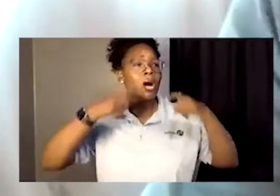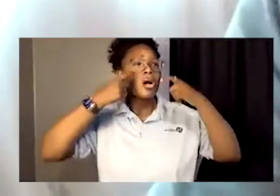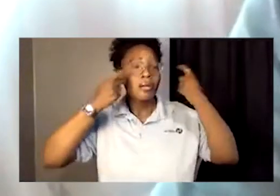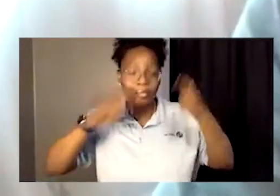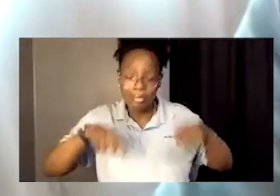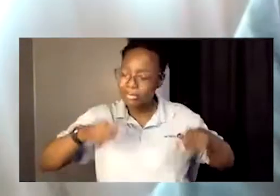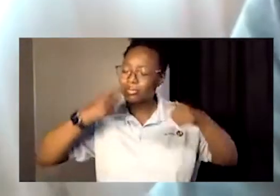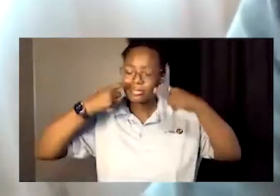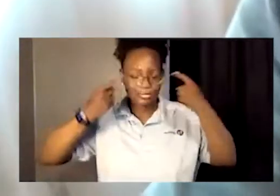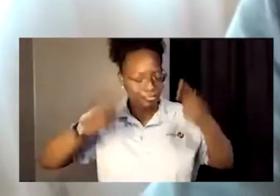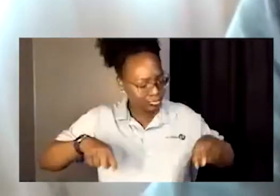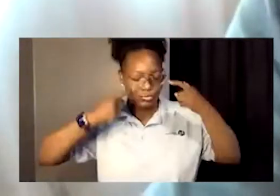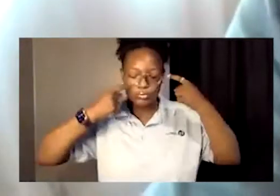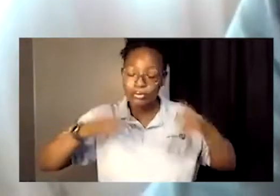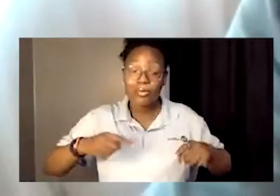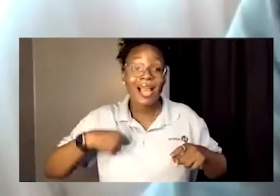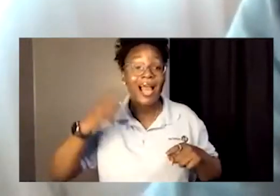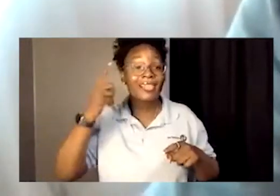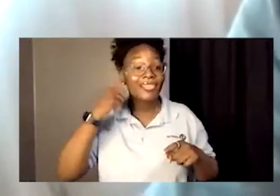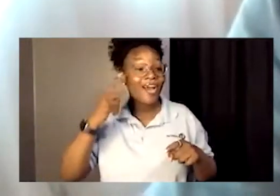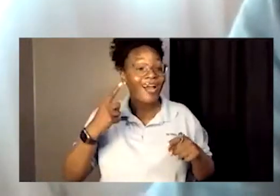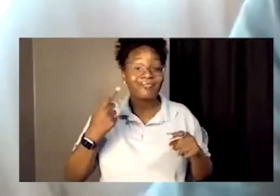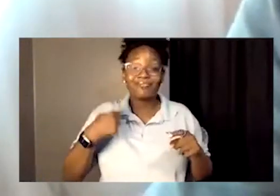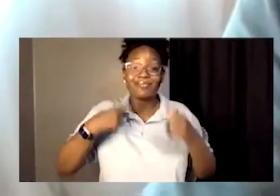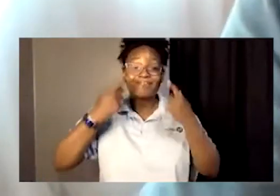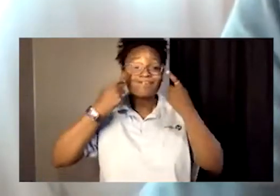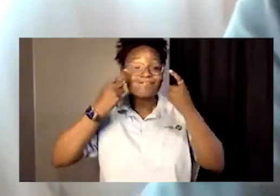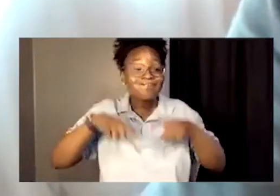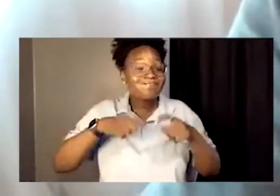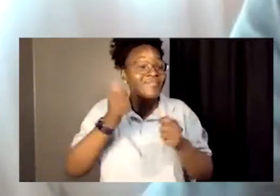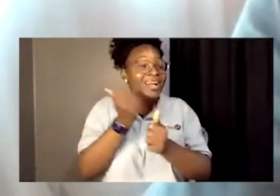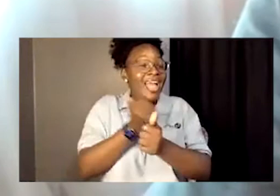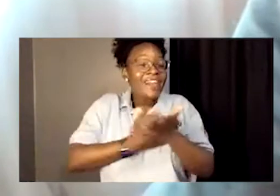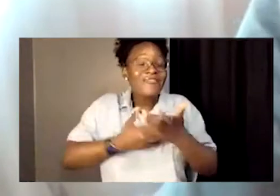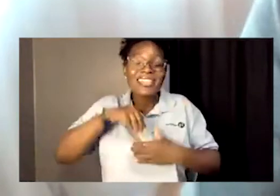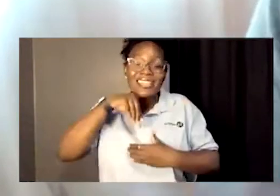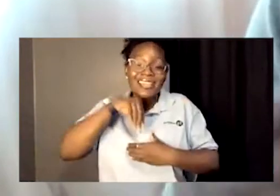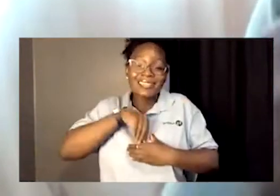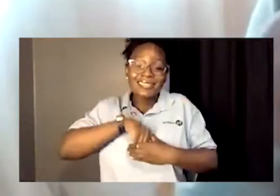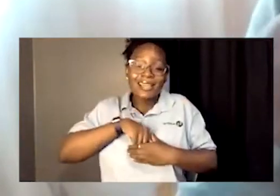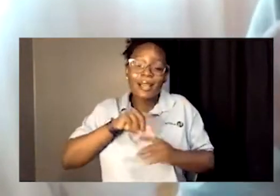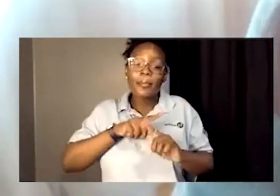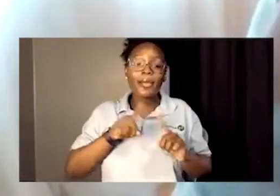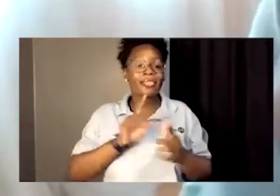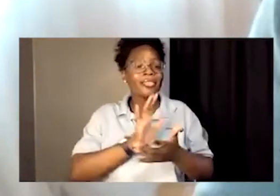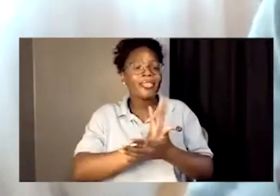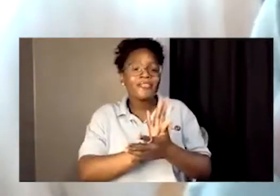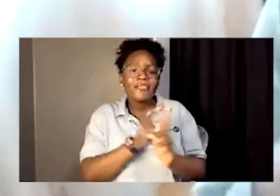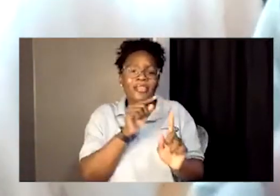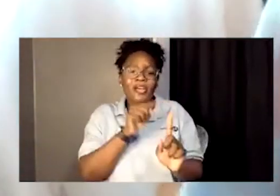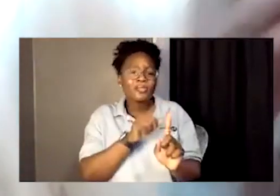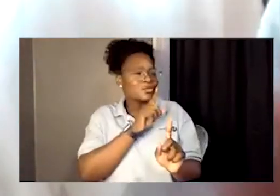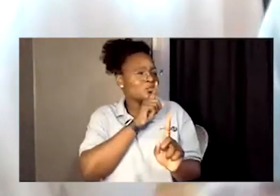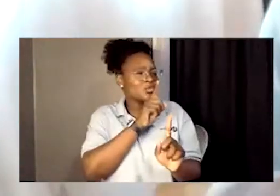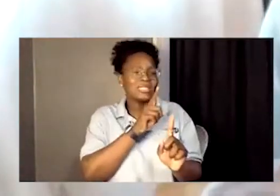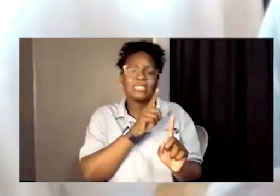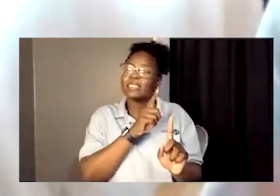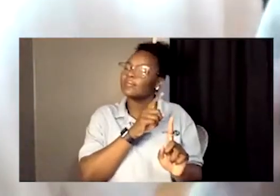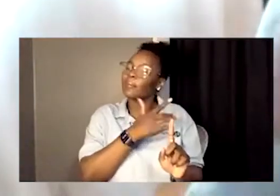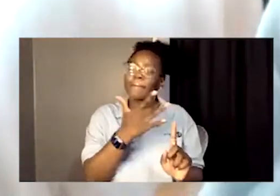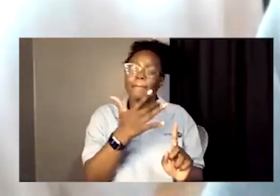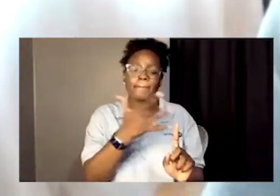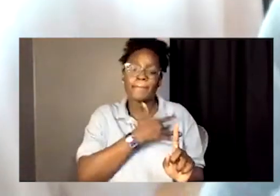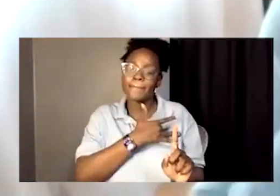the tears that I had, but the story is so moving, particularly when Atiya and Cheryl and